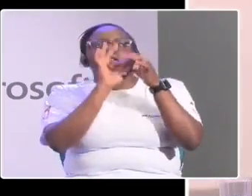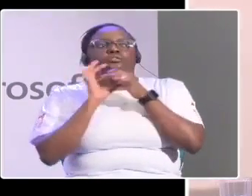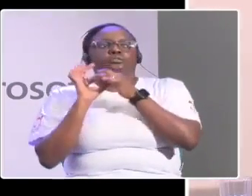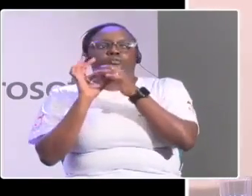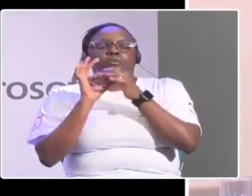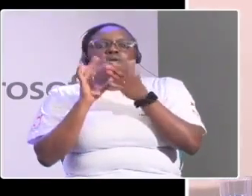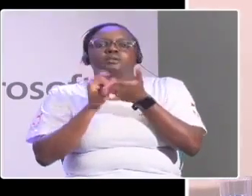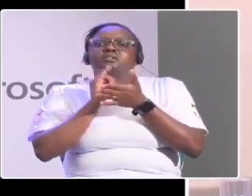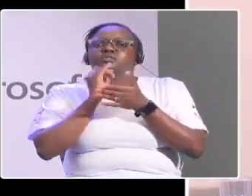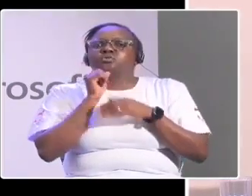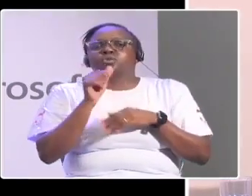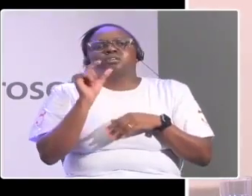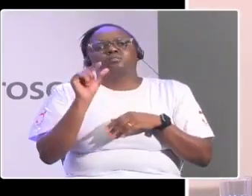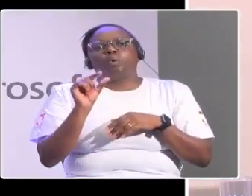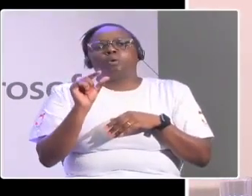and that is no small task.